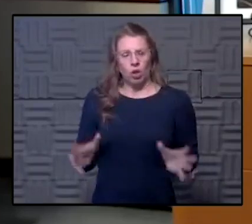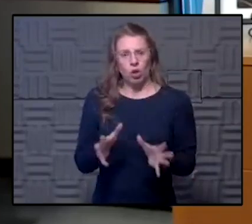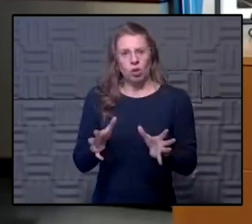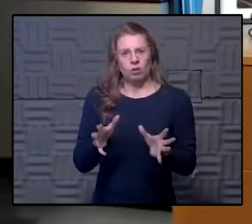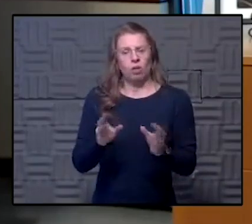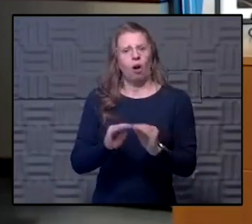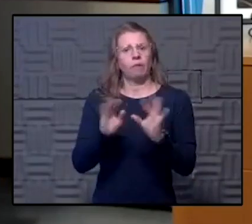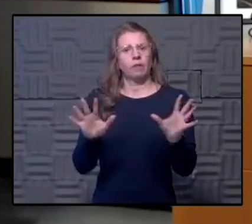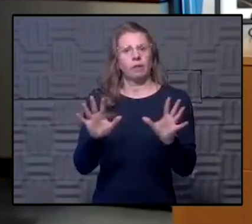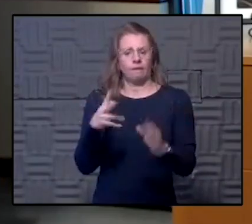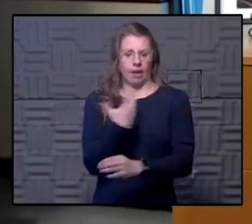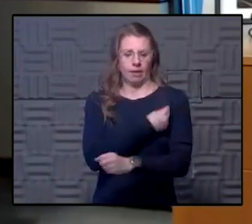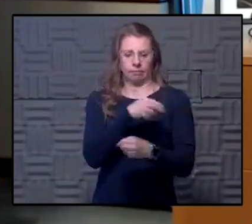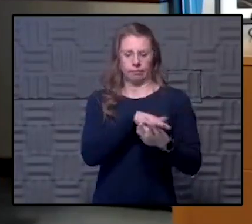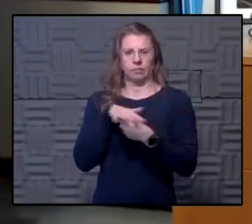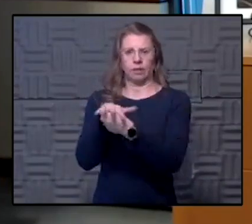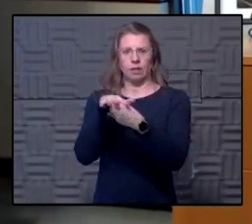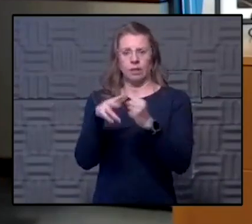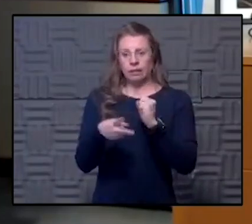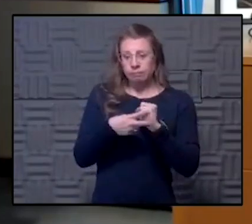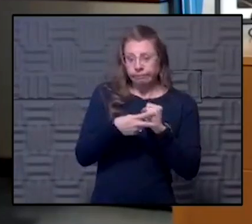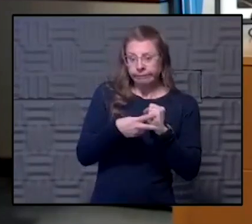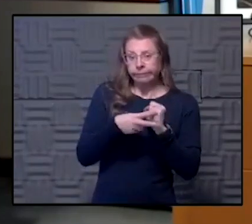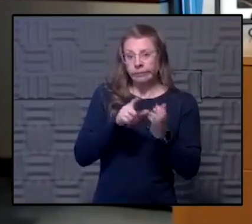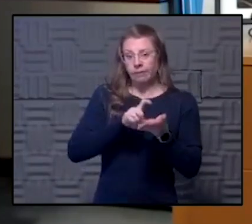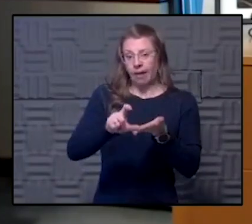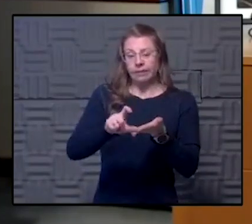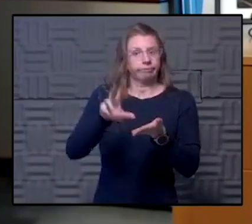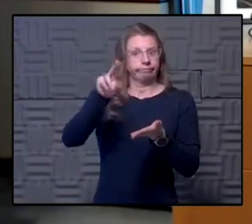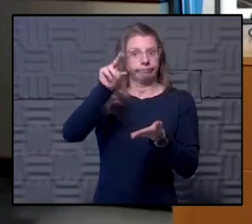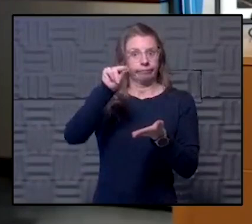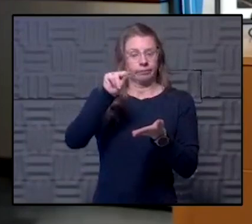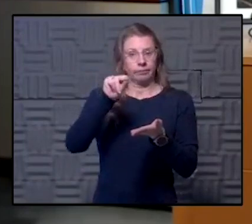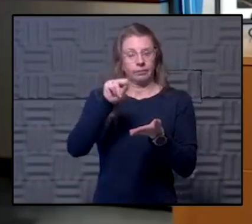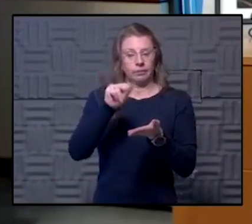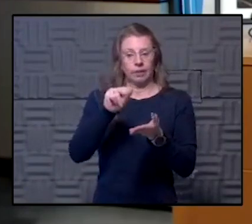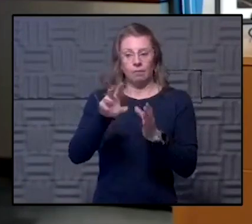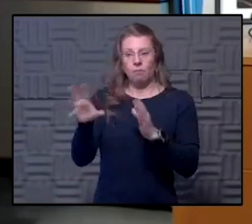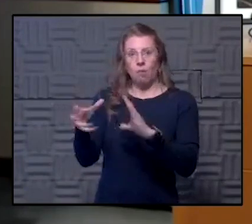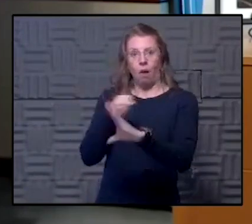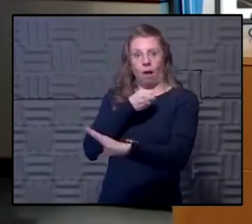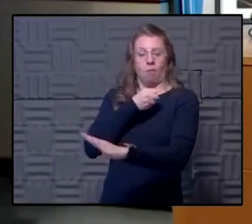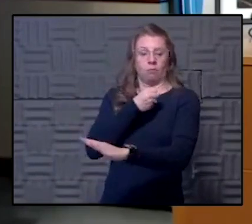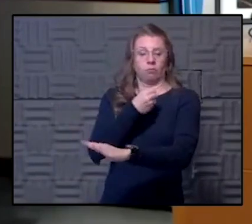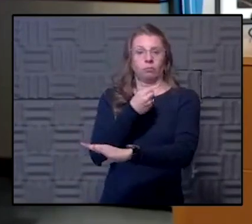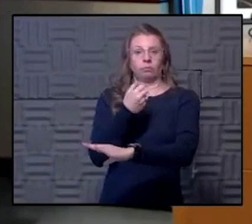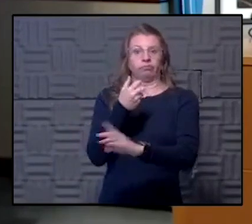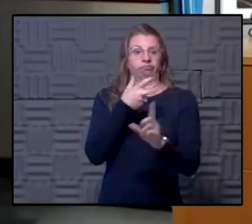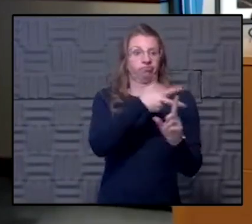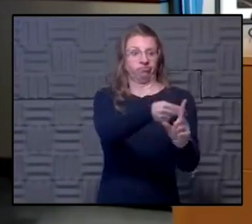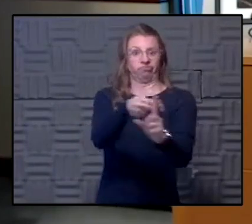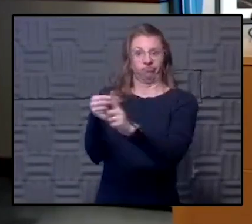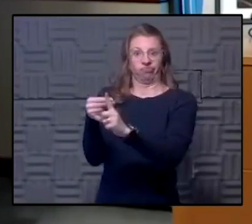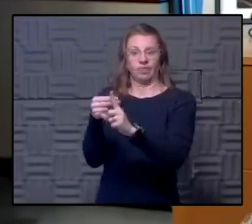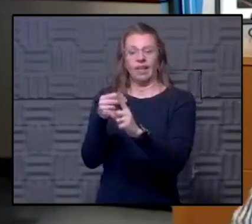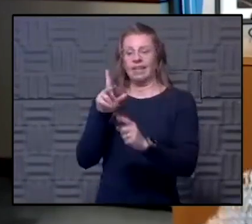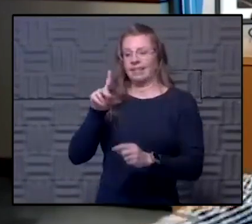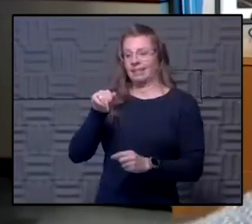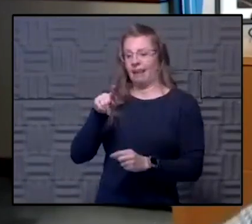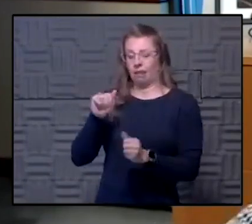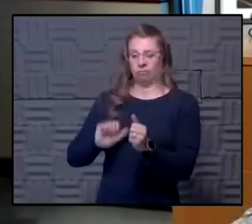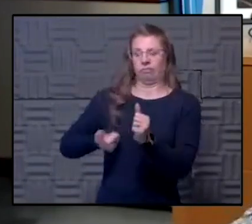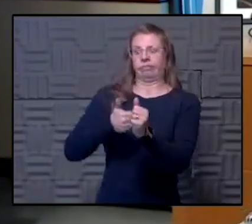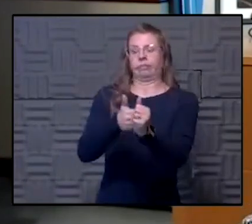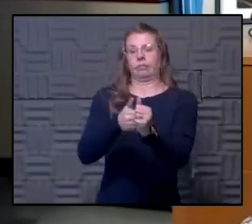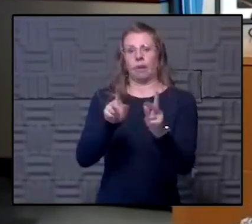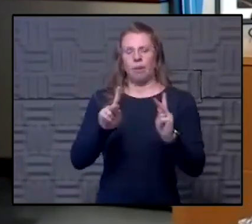obviously, vaccinating sites not to store any vaccines, but to get it out, put it into people's arms right away, and then the data will catch up. So it's a little disarming for